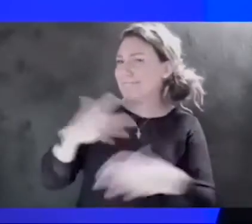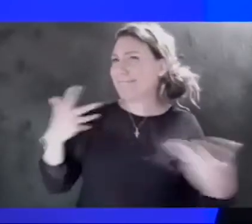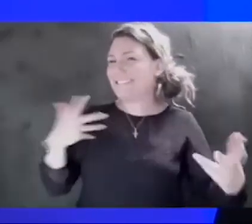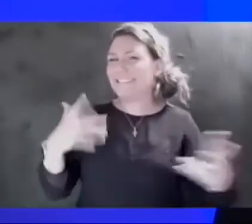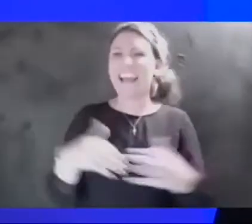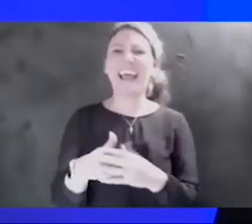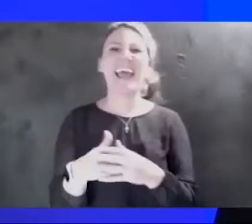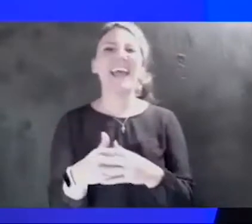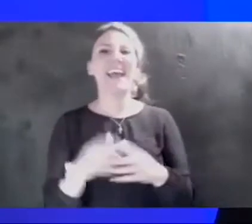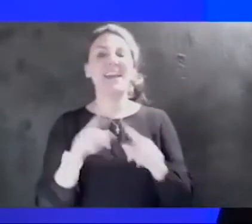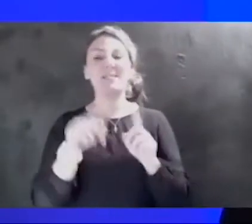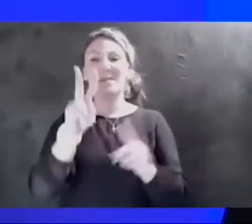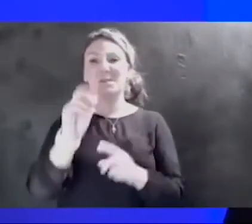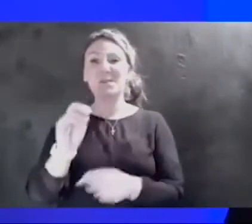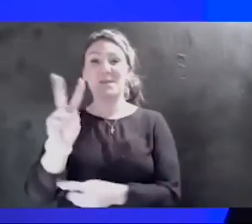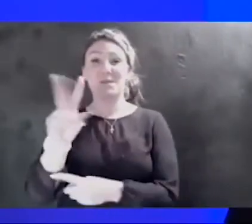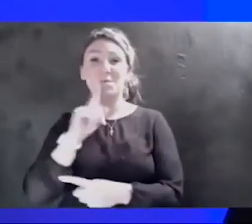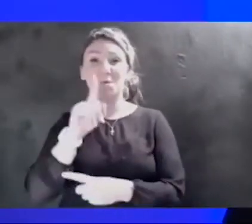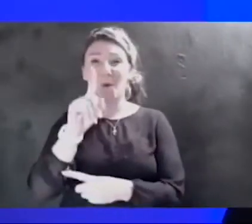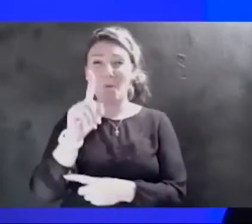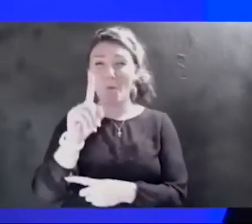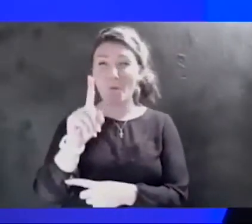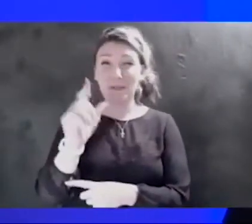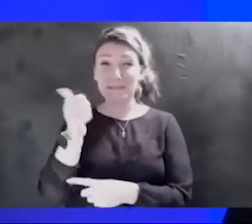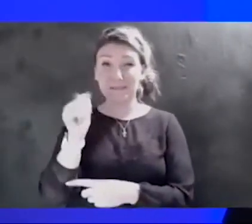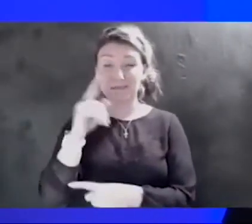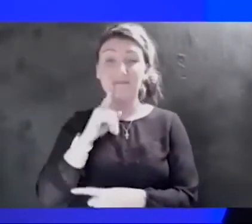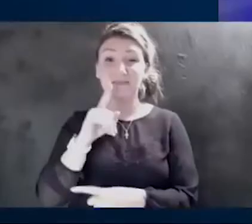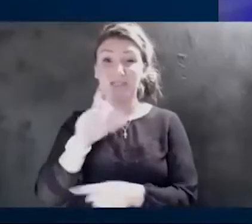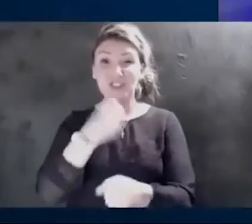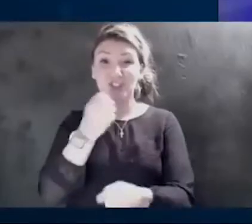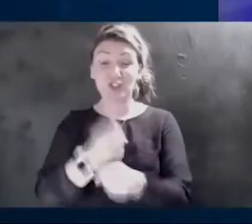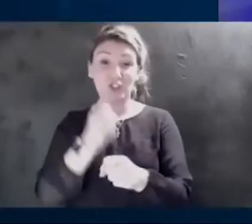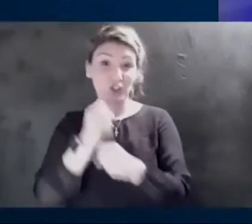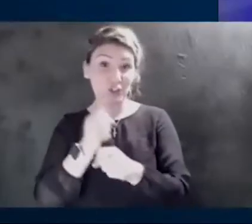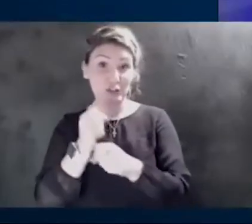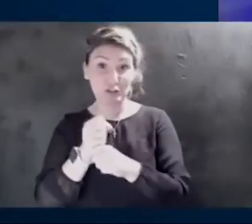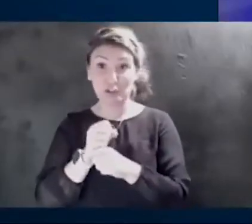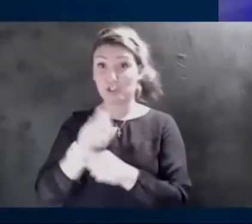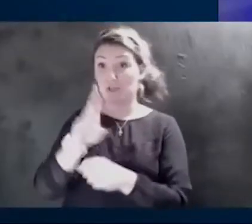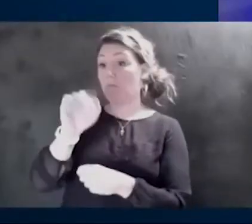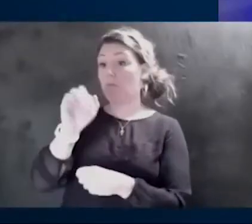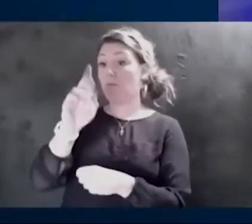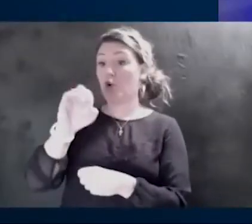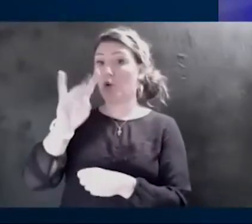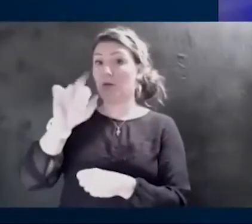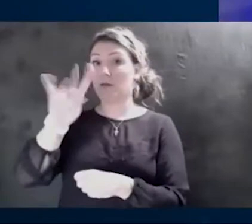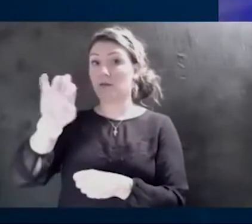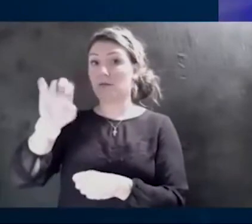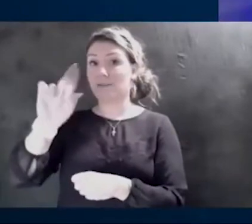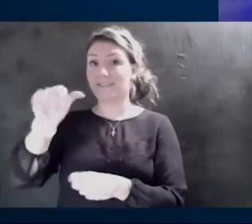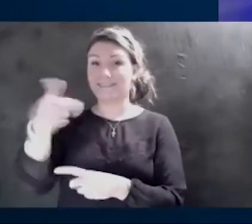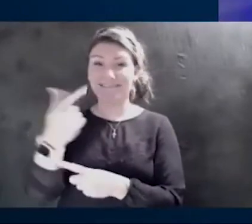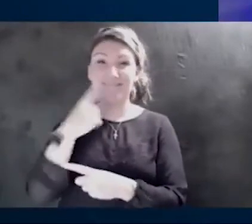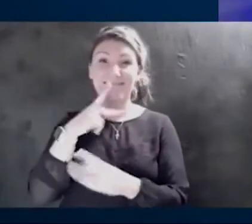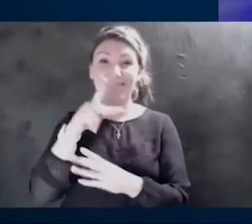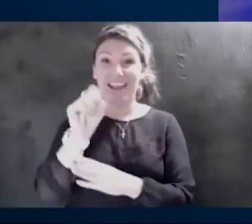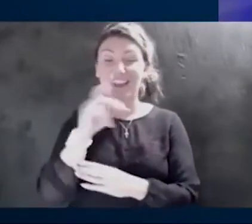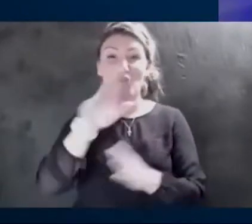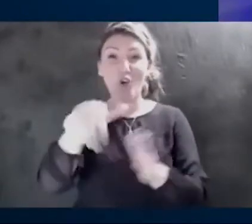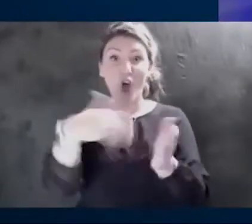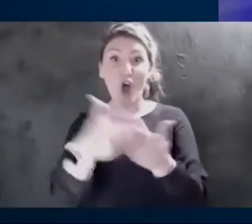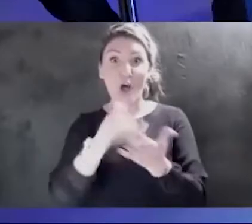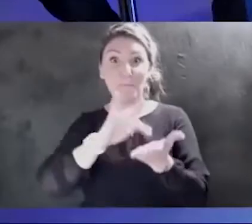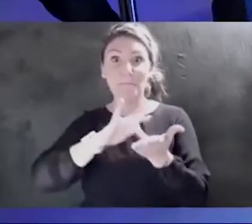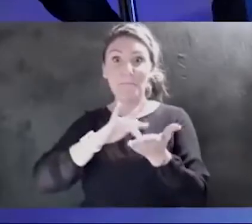you spent a decade in private practice in Burlington, Kansas. You were responsible for all medical student placements in rural education for the Kansas City